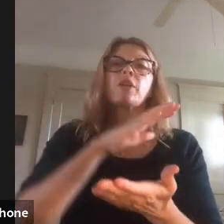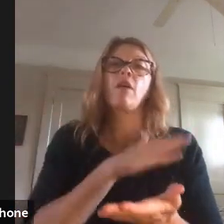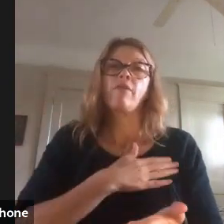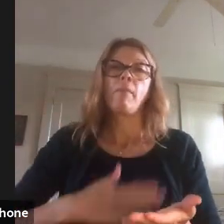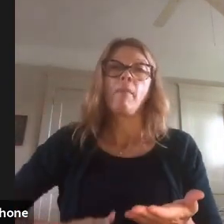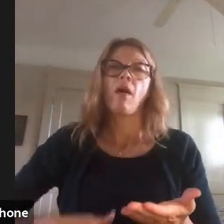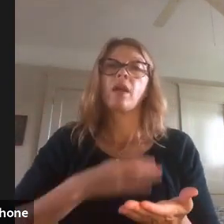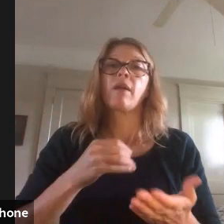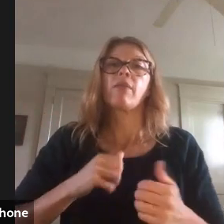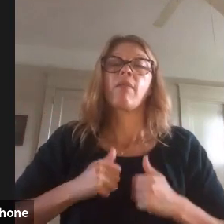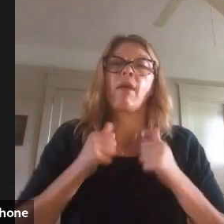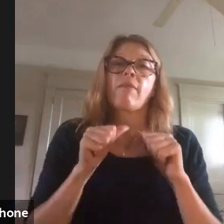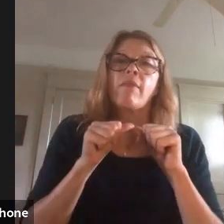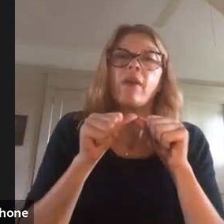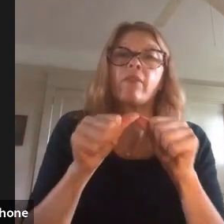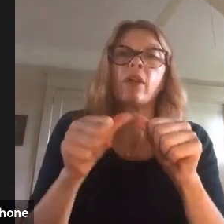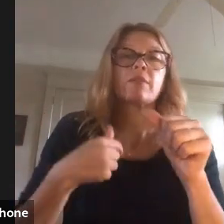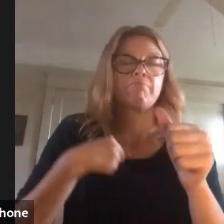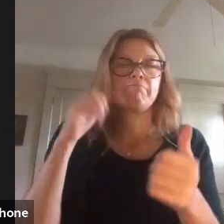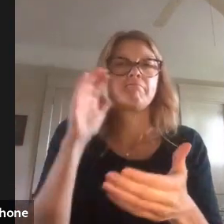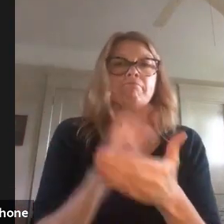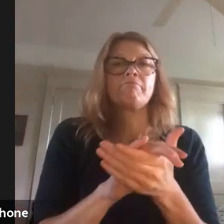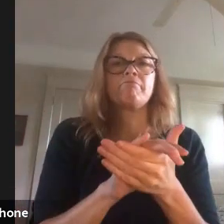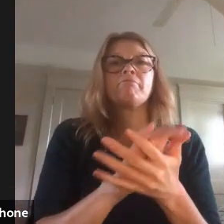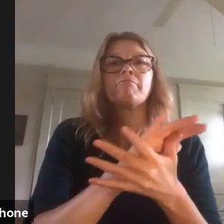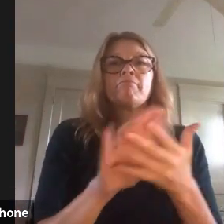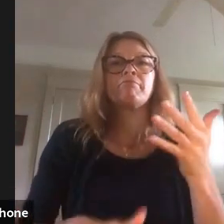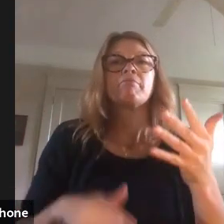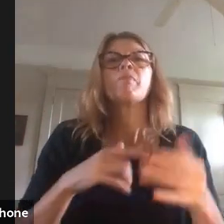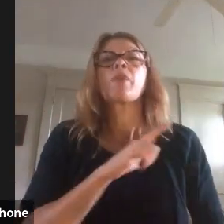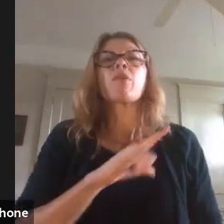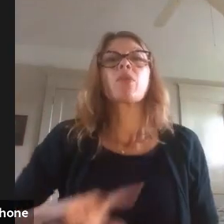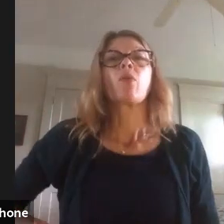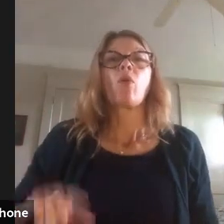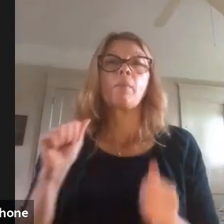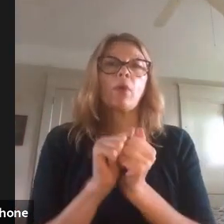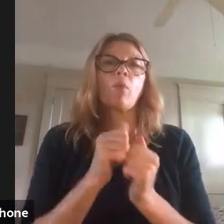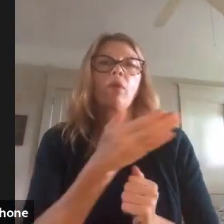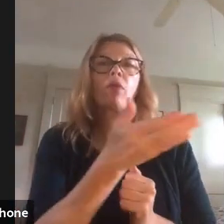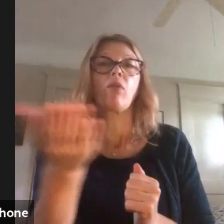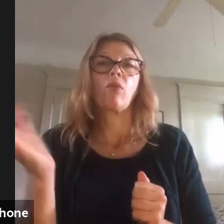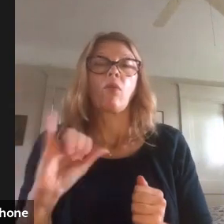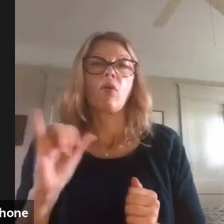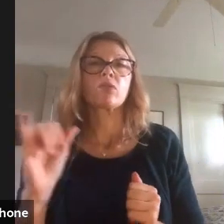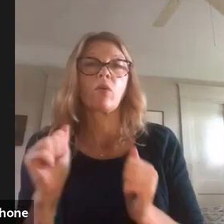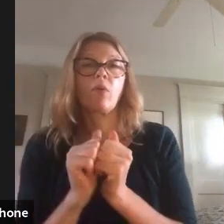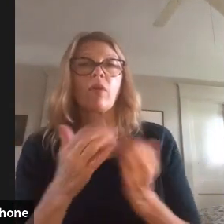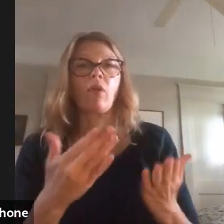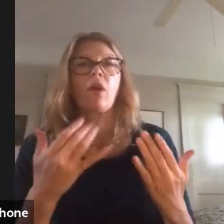everlasting. Amen. The Lord be with you. And also with you. Let us pray.